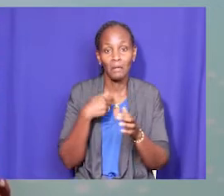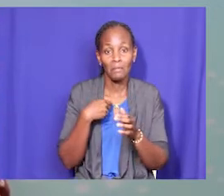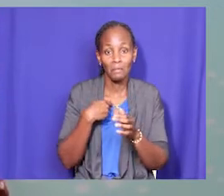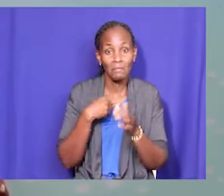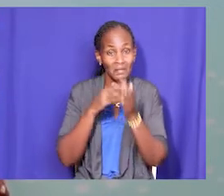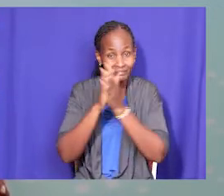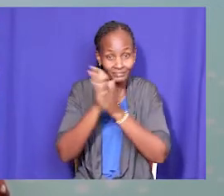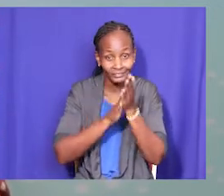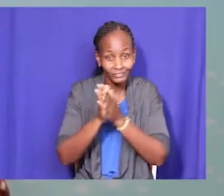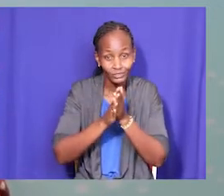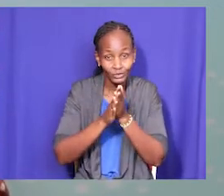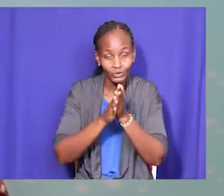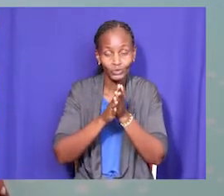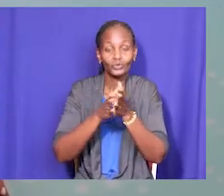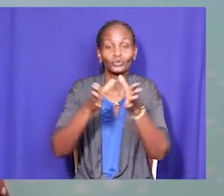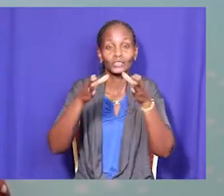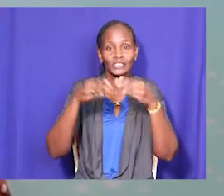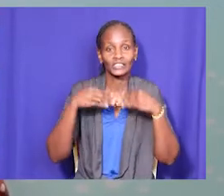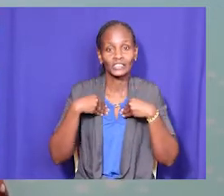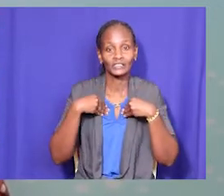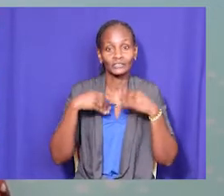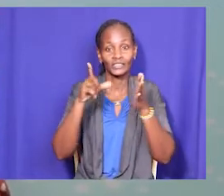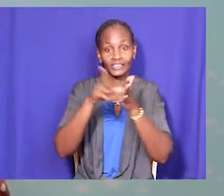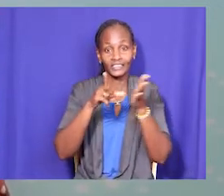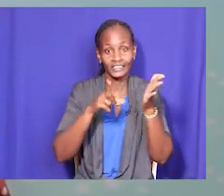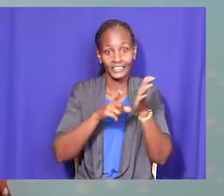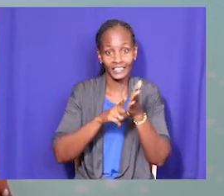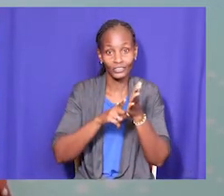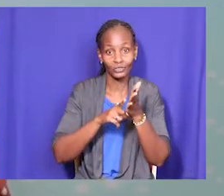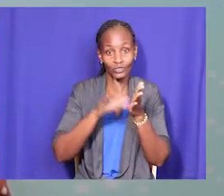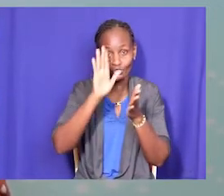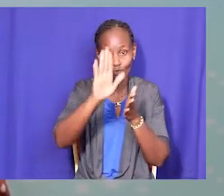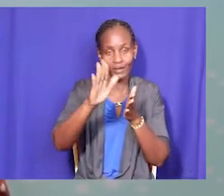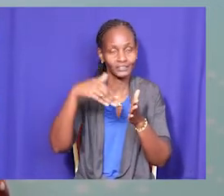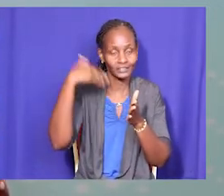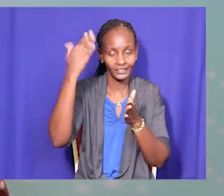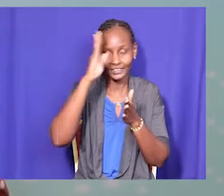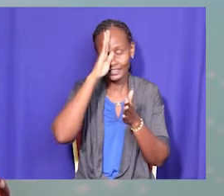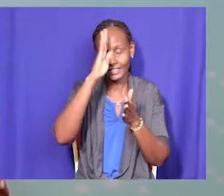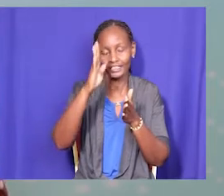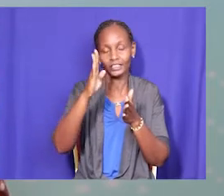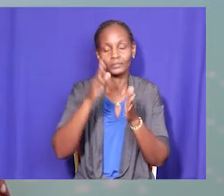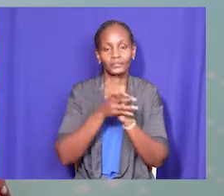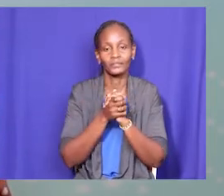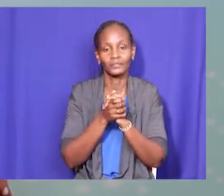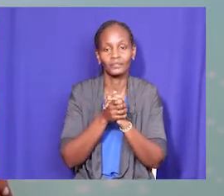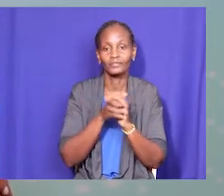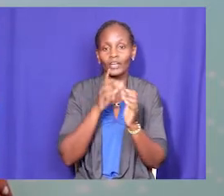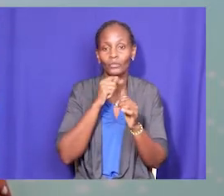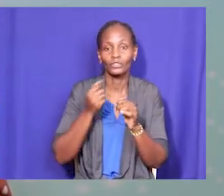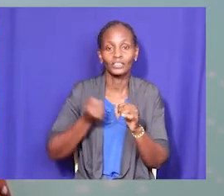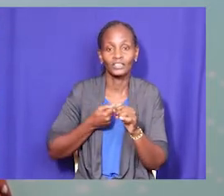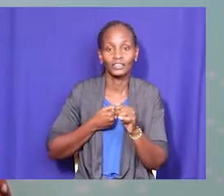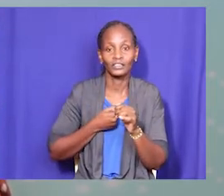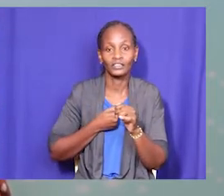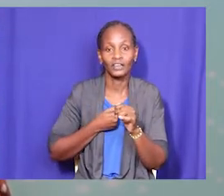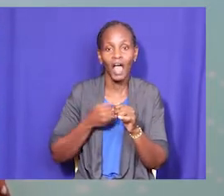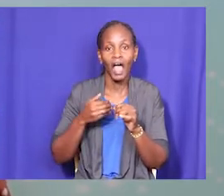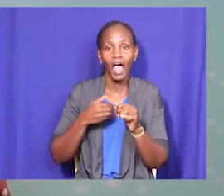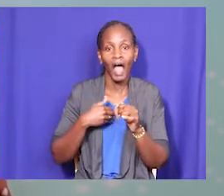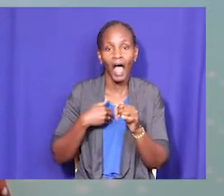to receiving your lesson next Sunday. Boys and girls, we have